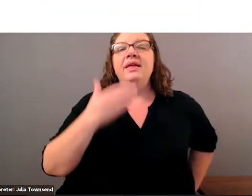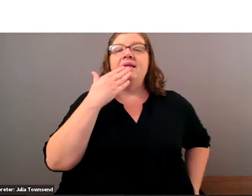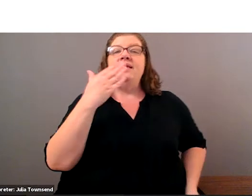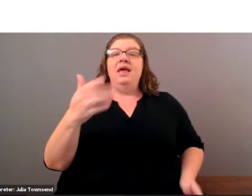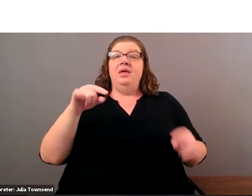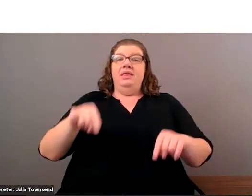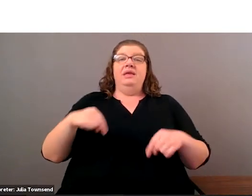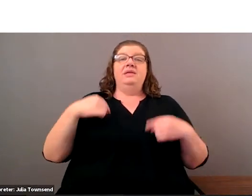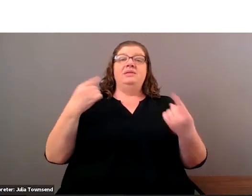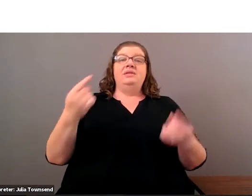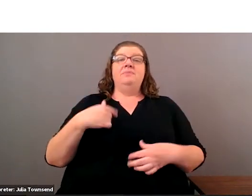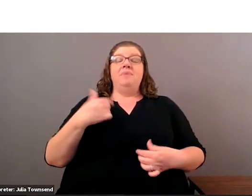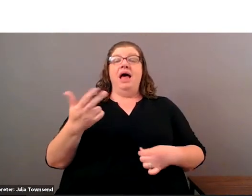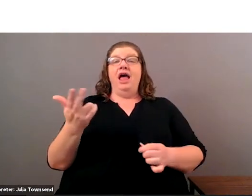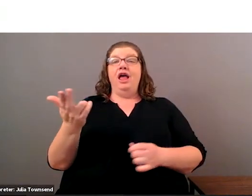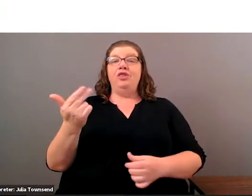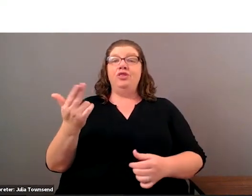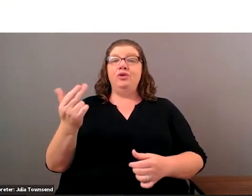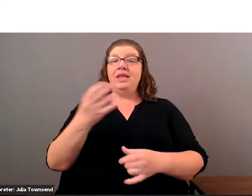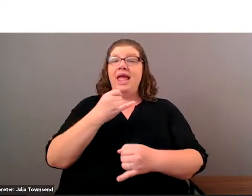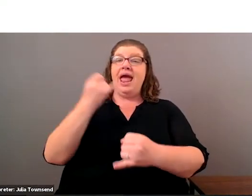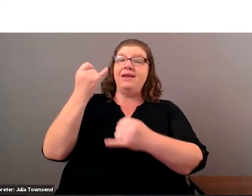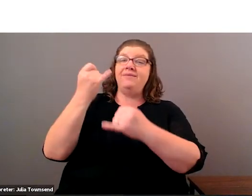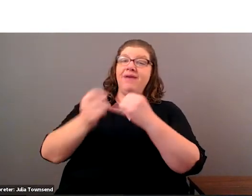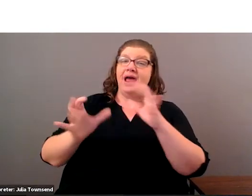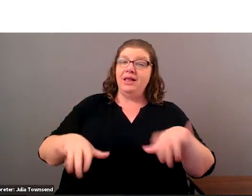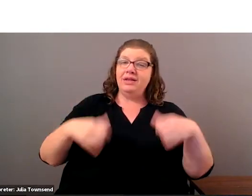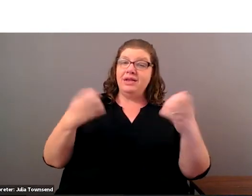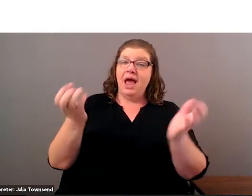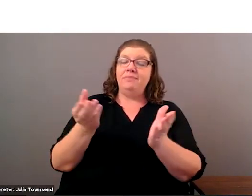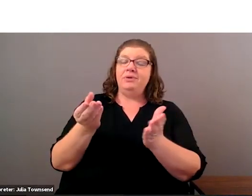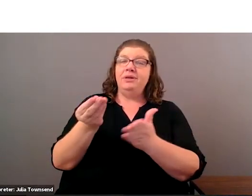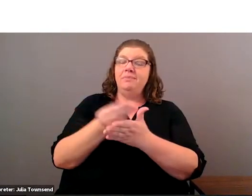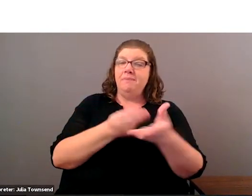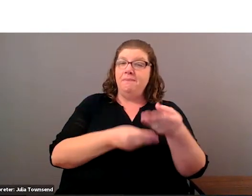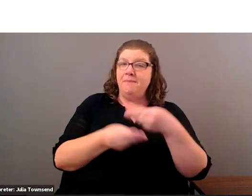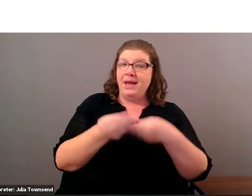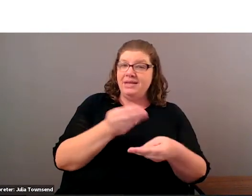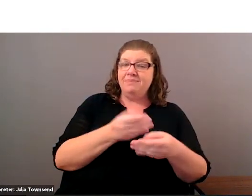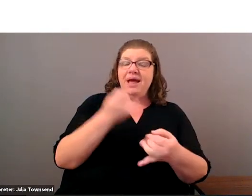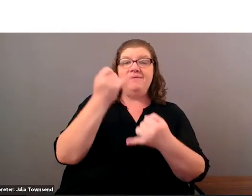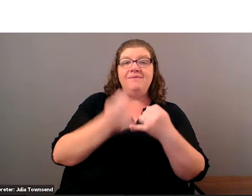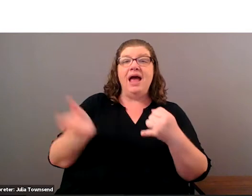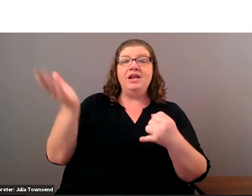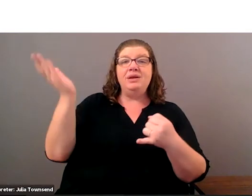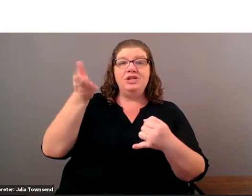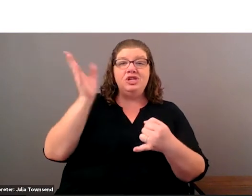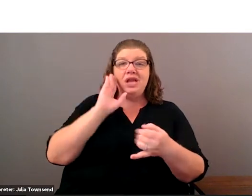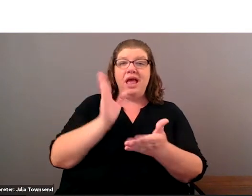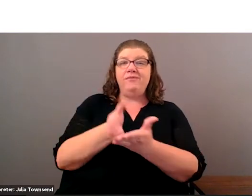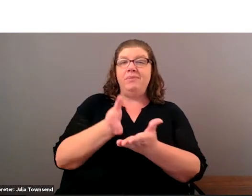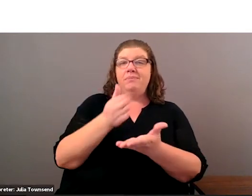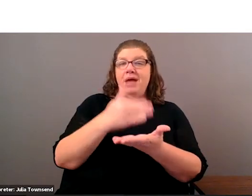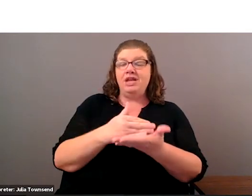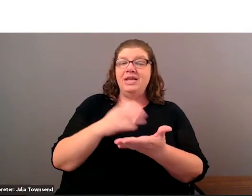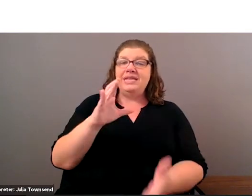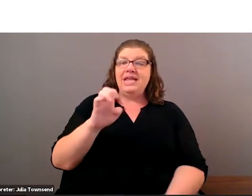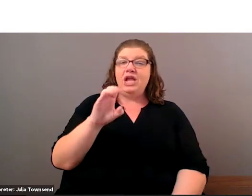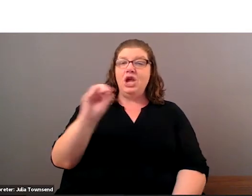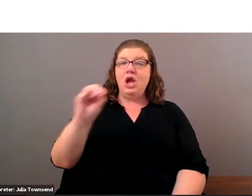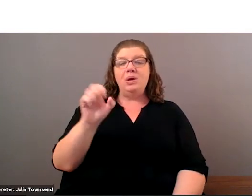13th and final adopted budget. In fact, this is my final budget presentation as the CBO of Santa Barbara